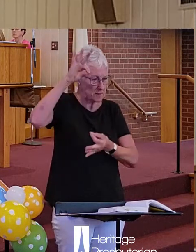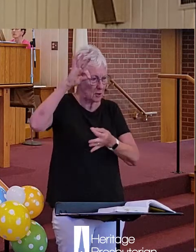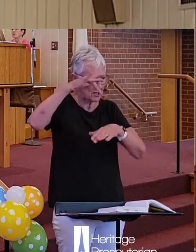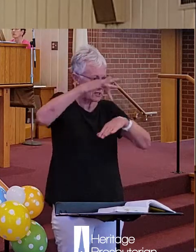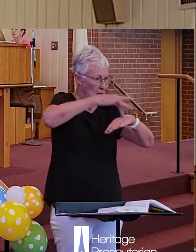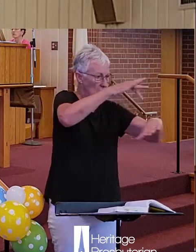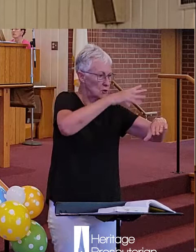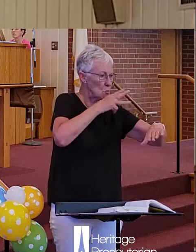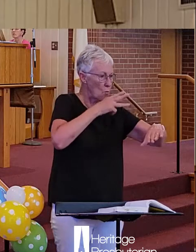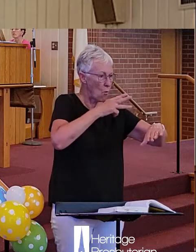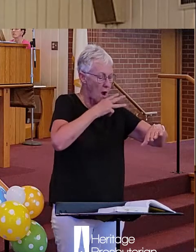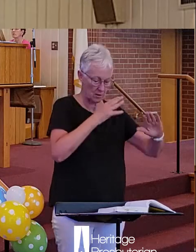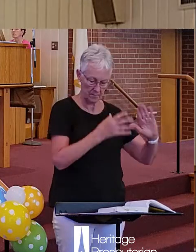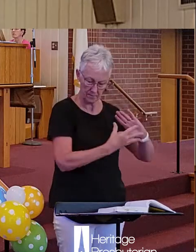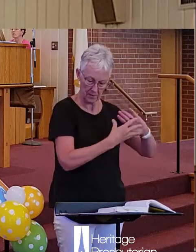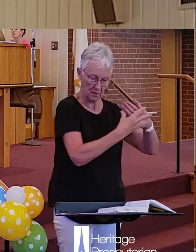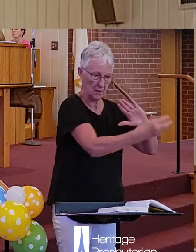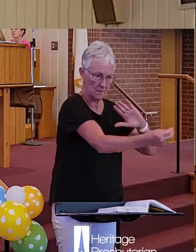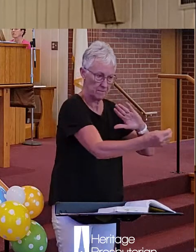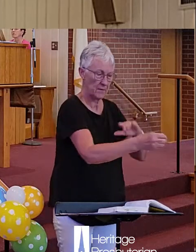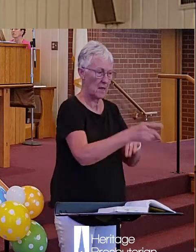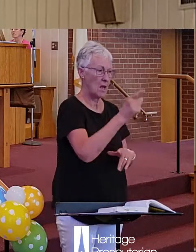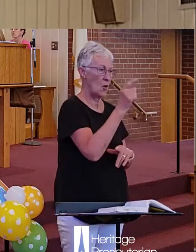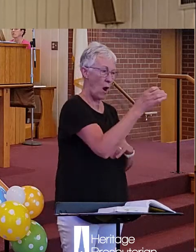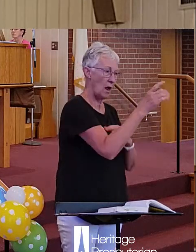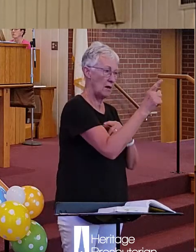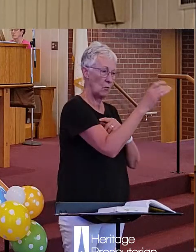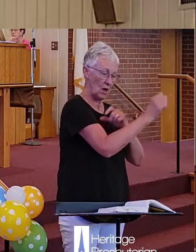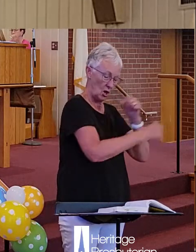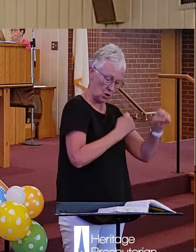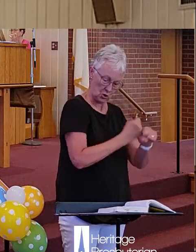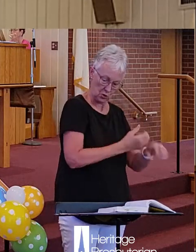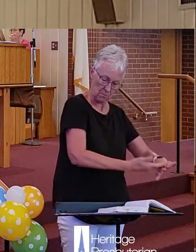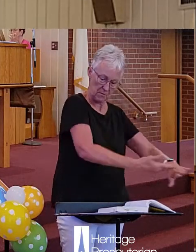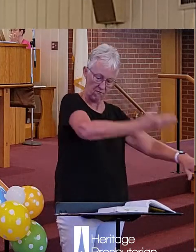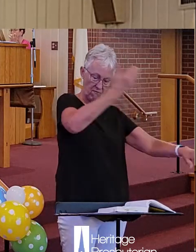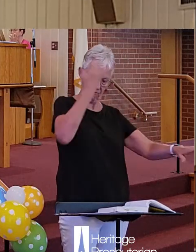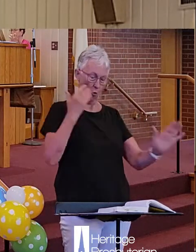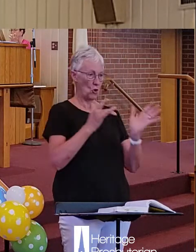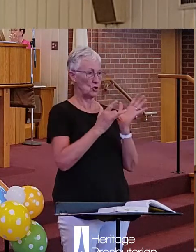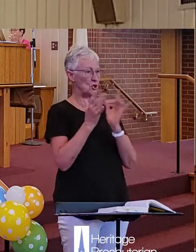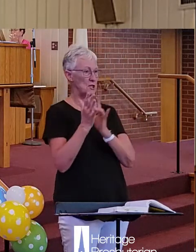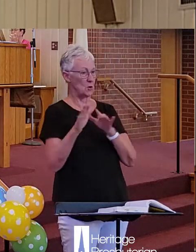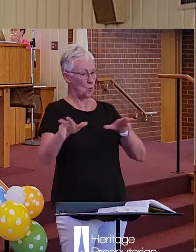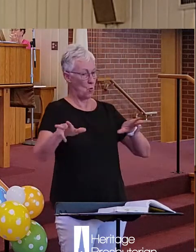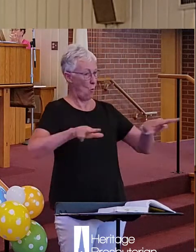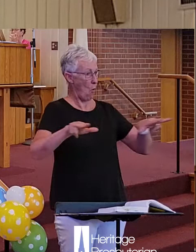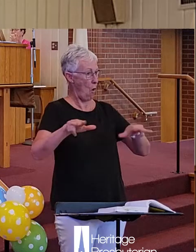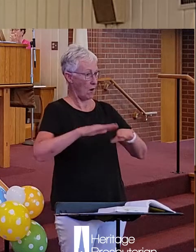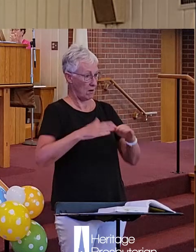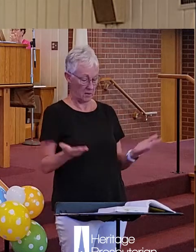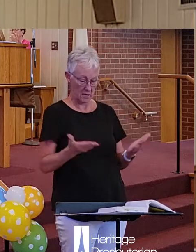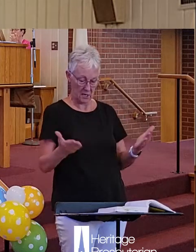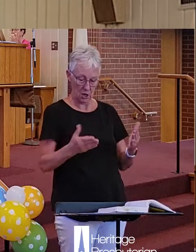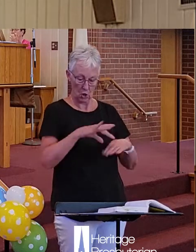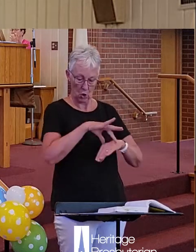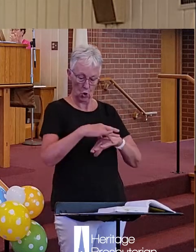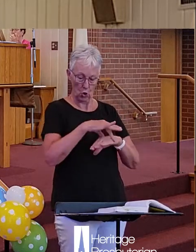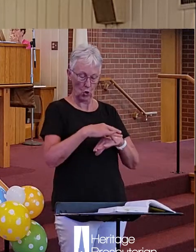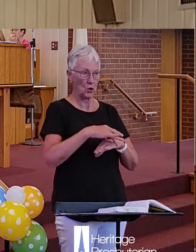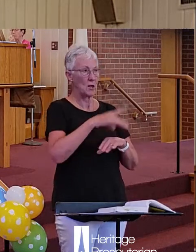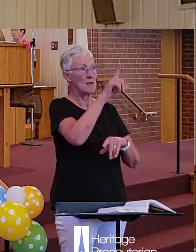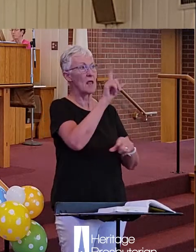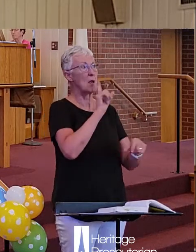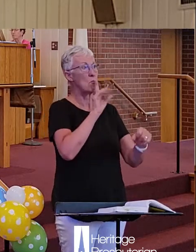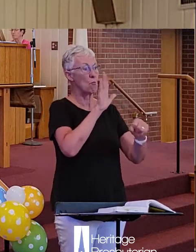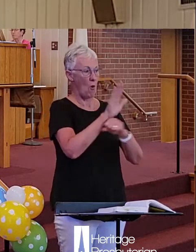Centuries before Jesus walked earth, the Spirit was promised so that he might bring justice